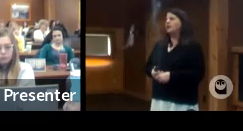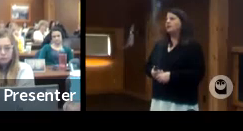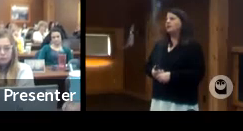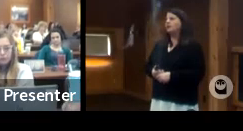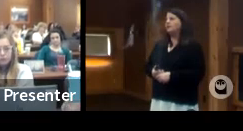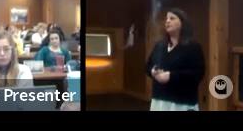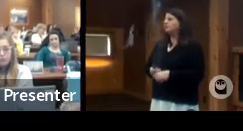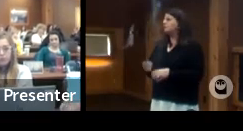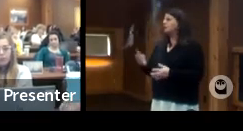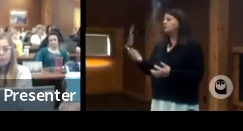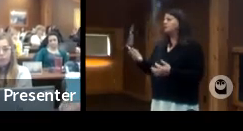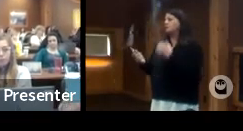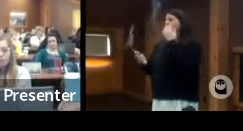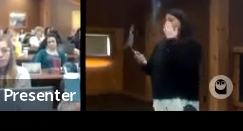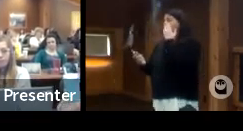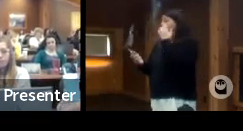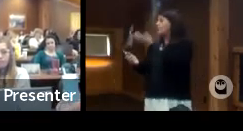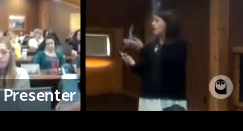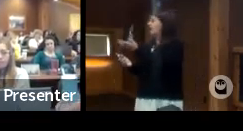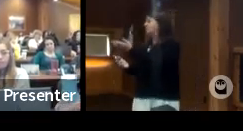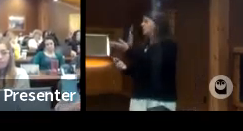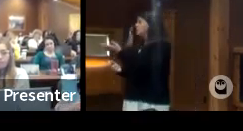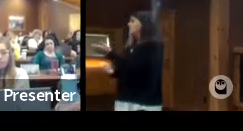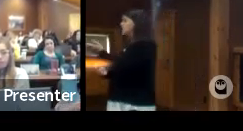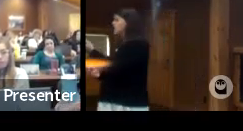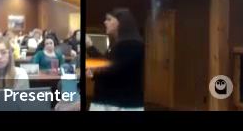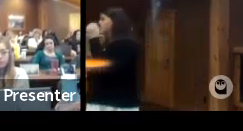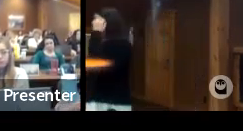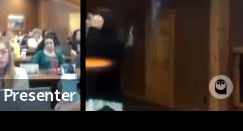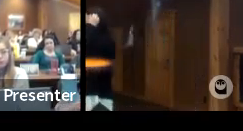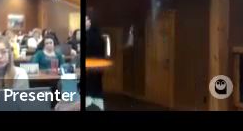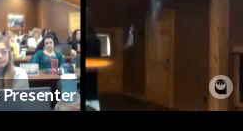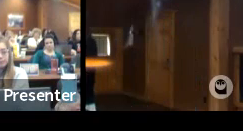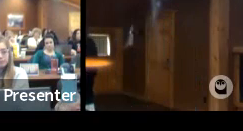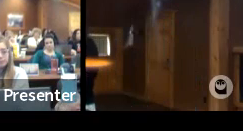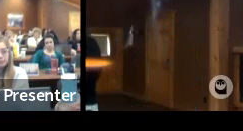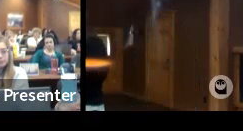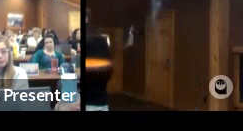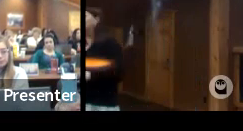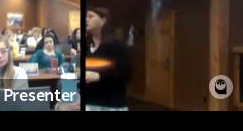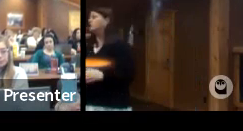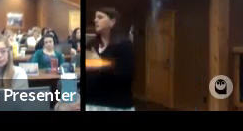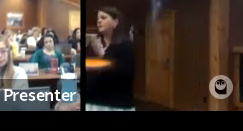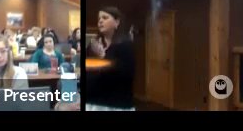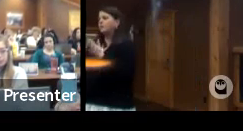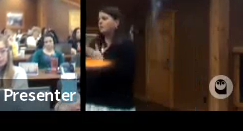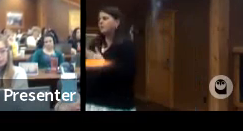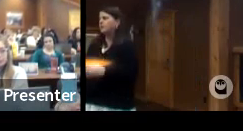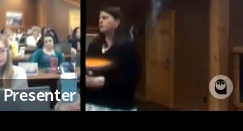Up in Cache County, if you don't have someone else, you know, you actually have pretty good resources up there, but if you don't have someone else, then